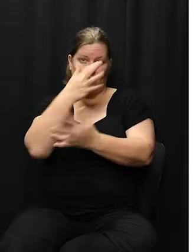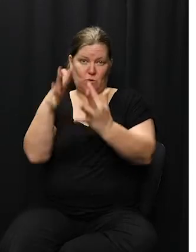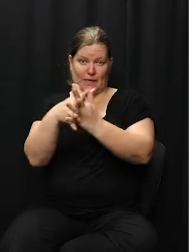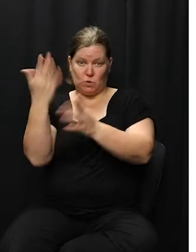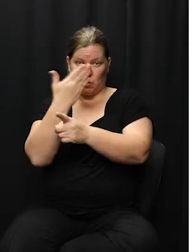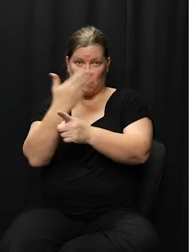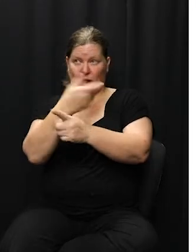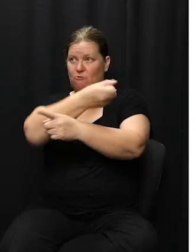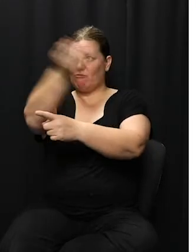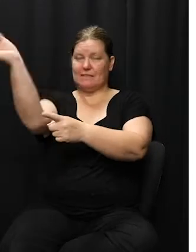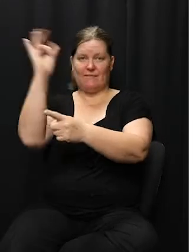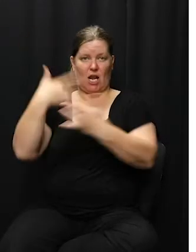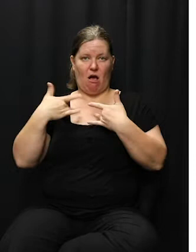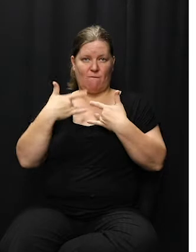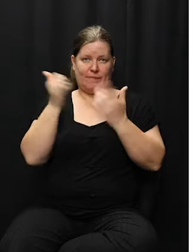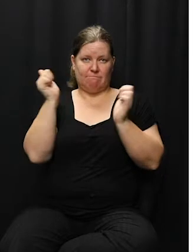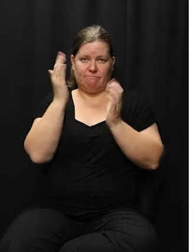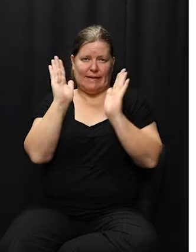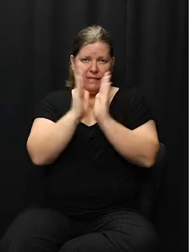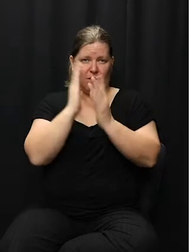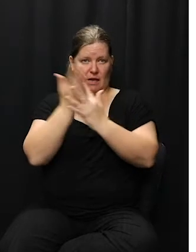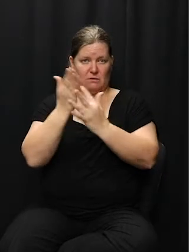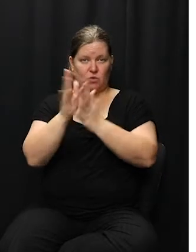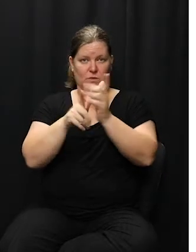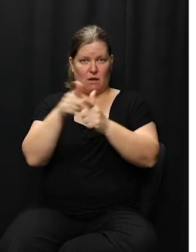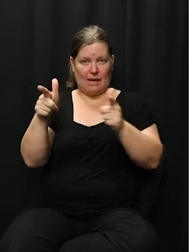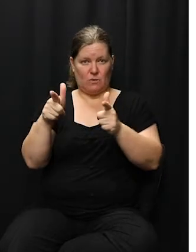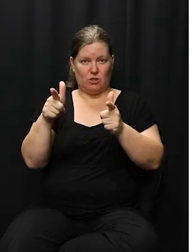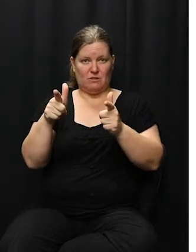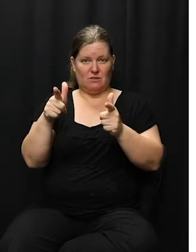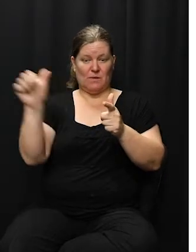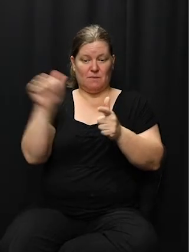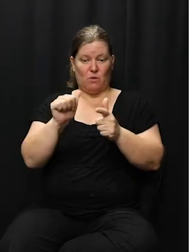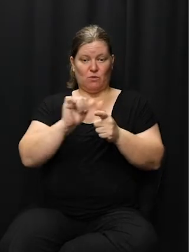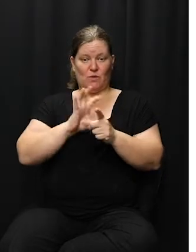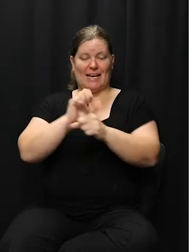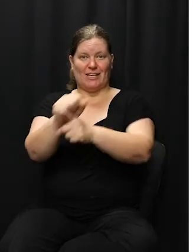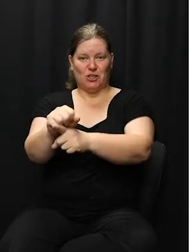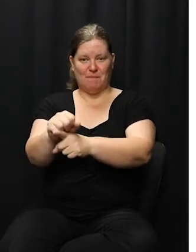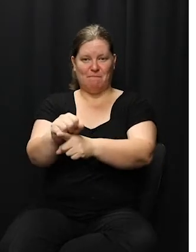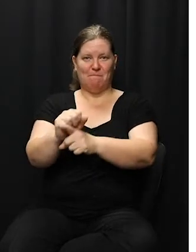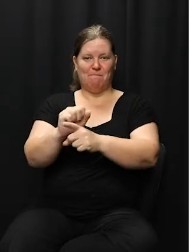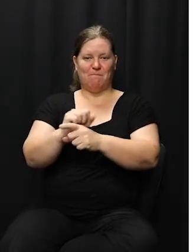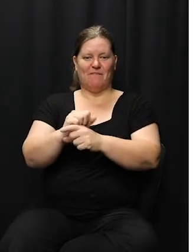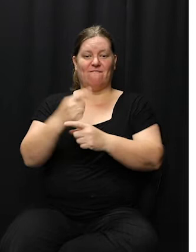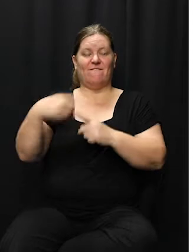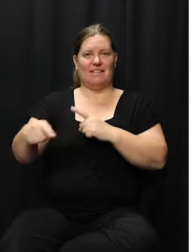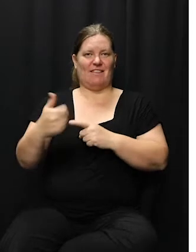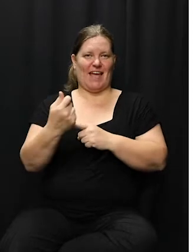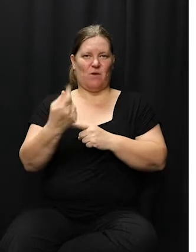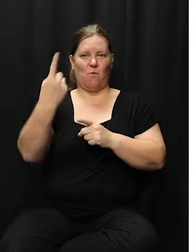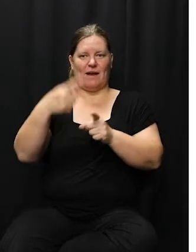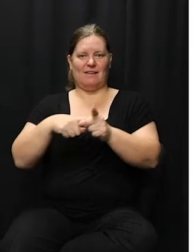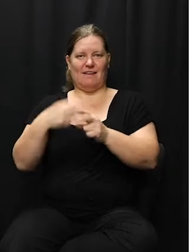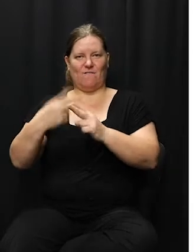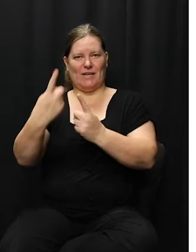and then we have maybe 30 hours a week at school with them, and then the rest of the time they have very little access to language. So we have to